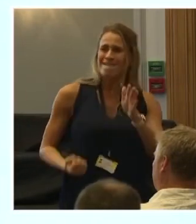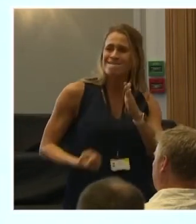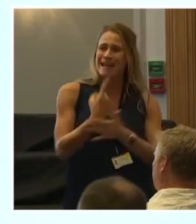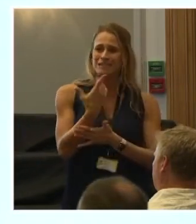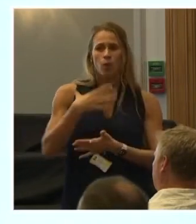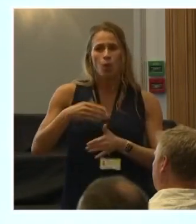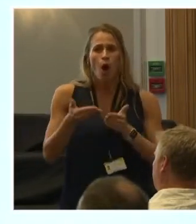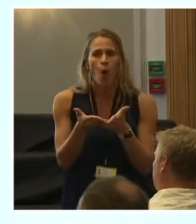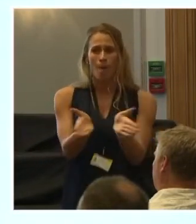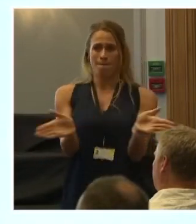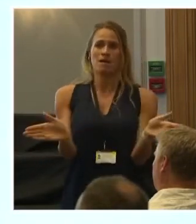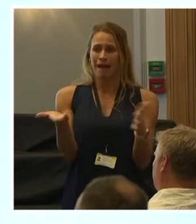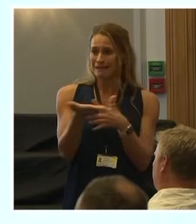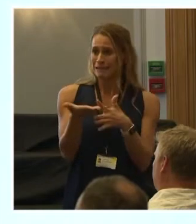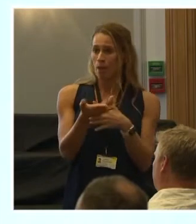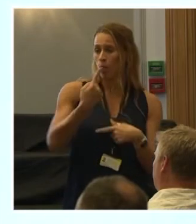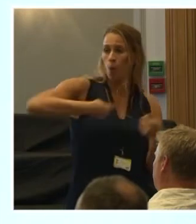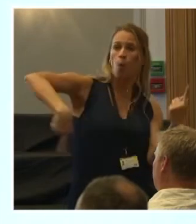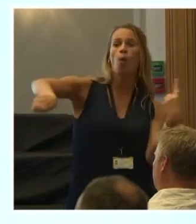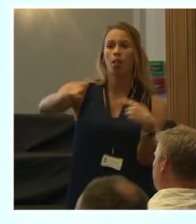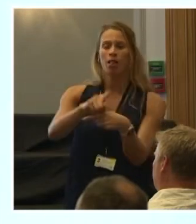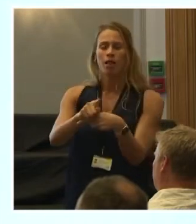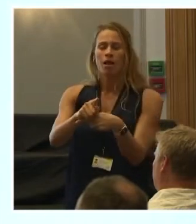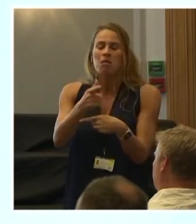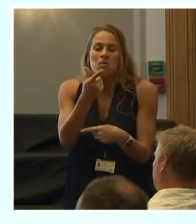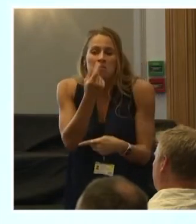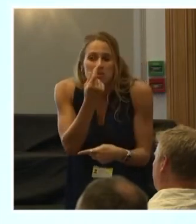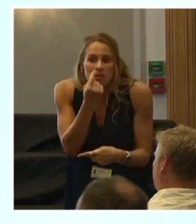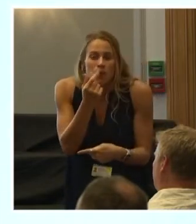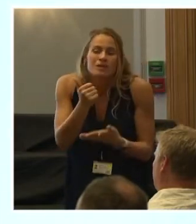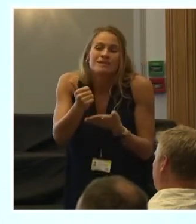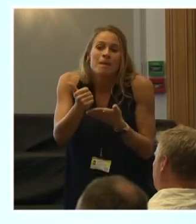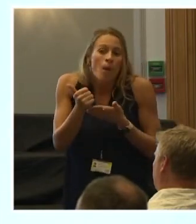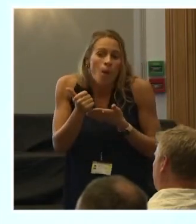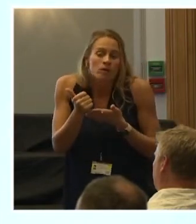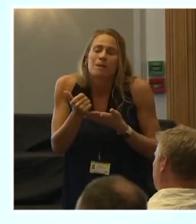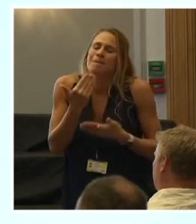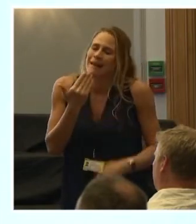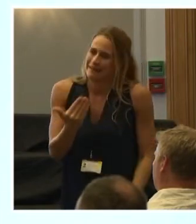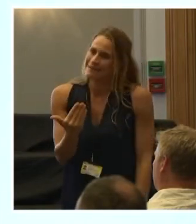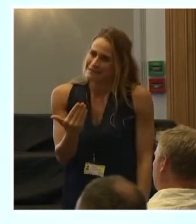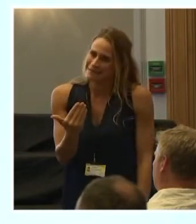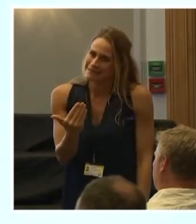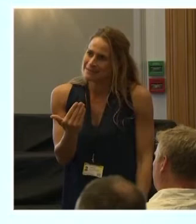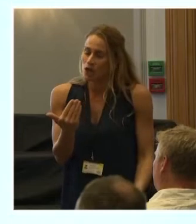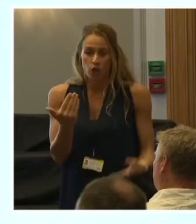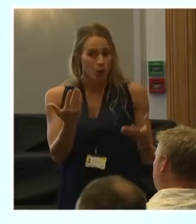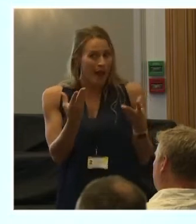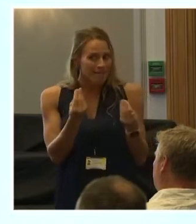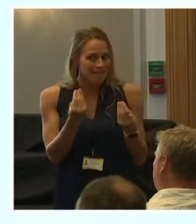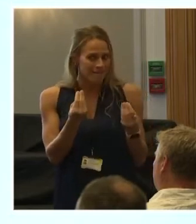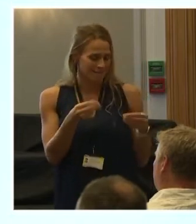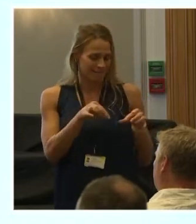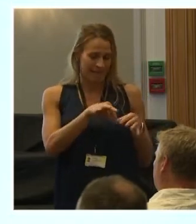accessible to all of you. But if you can help support the work we do, please do. You do have a little envelope in your bag for